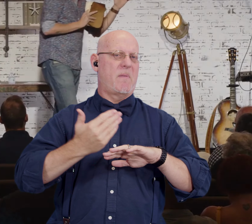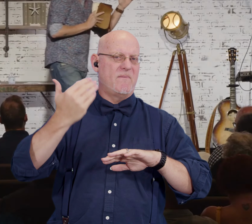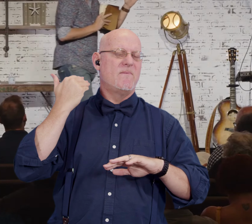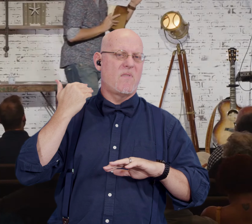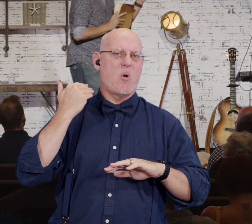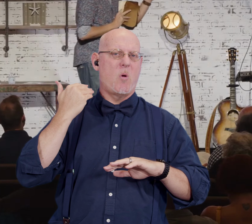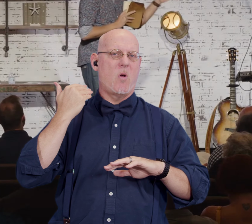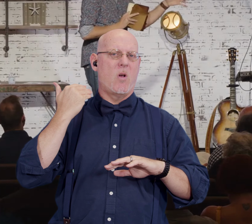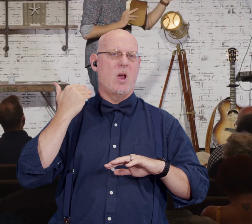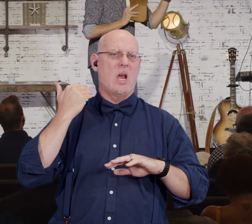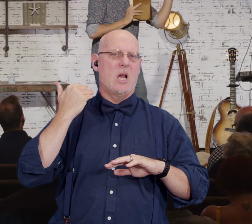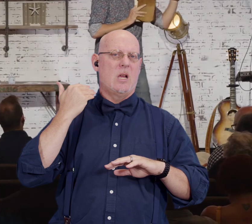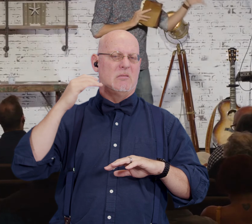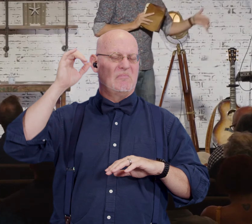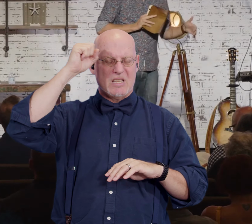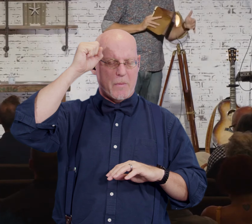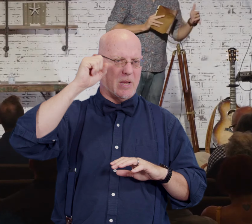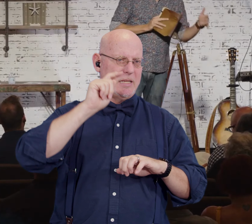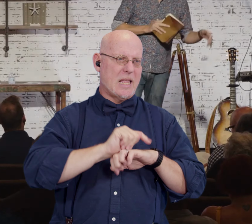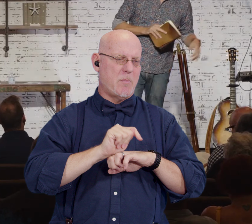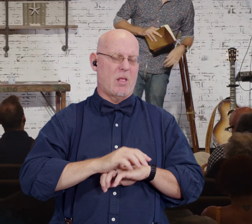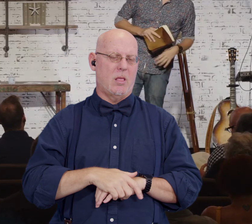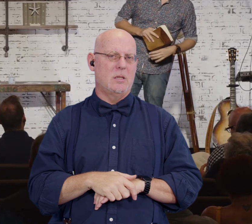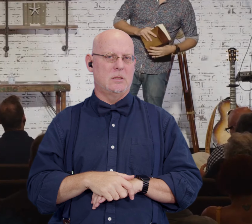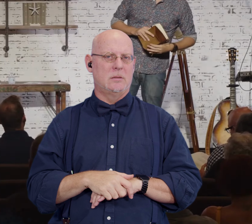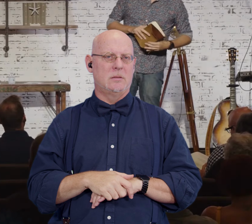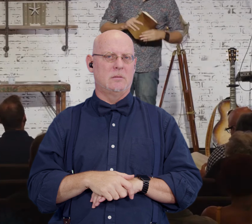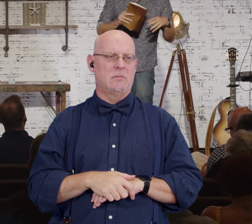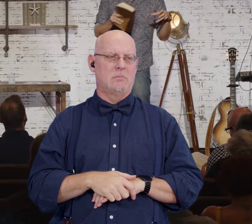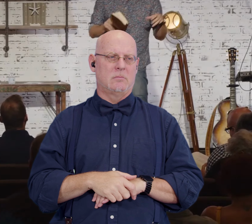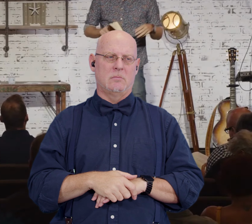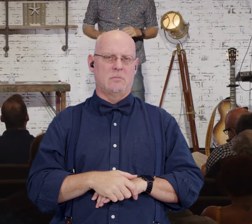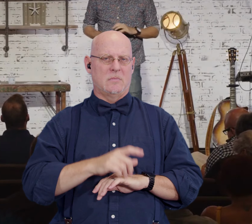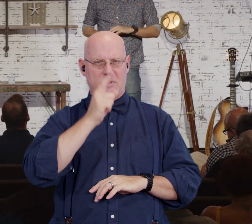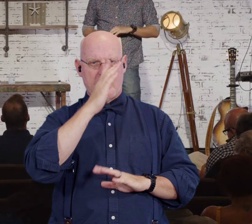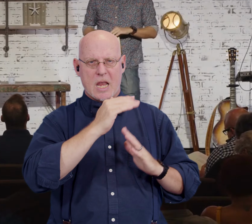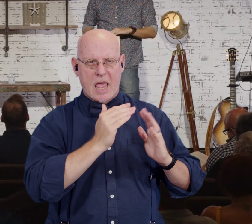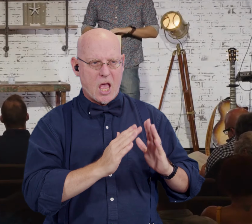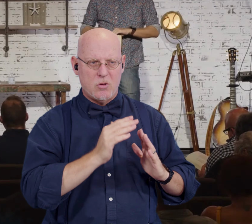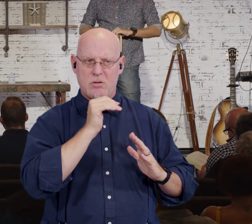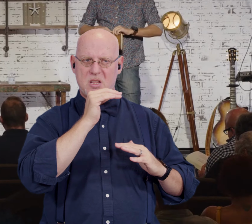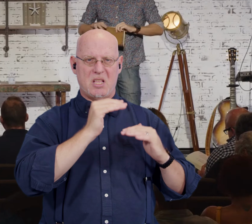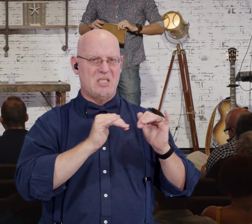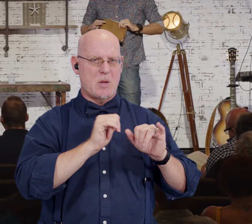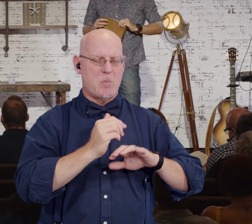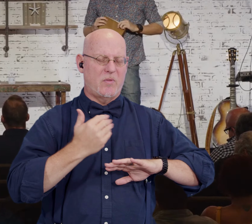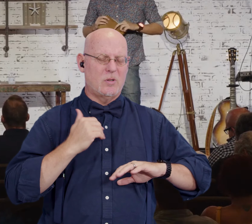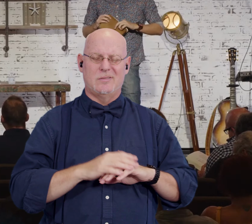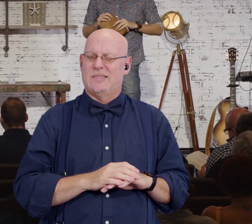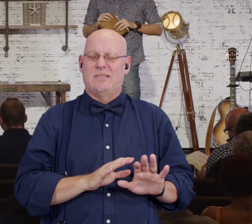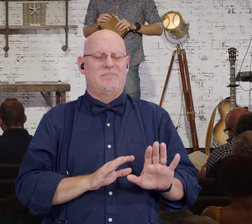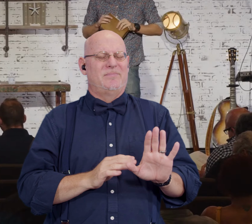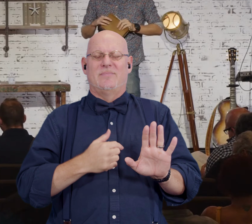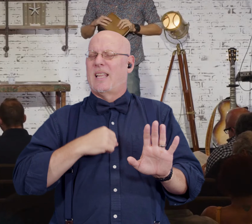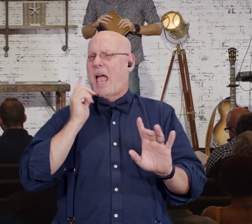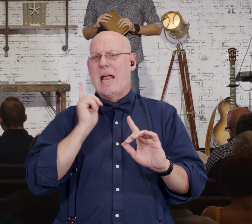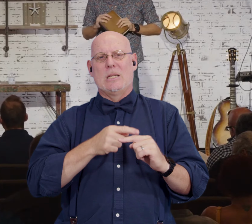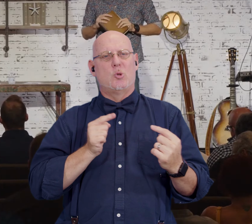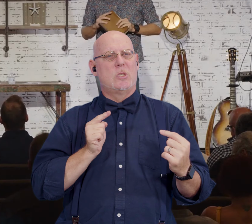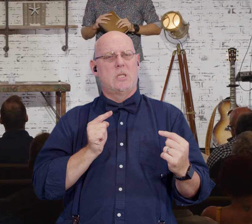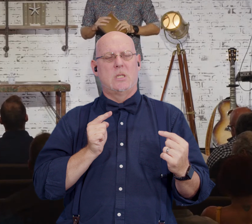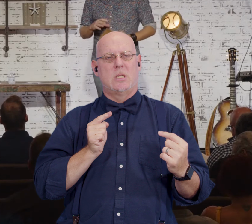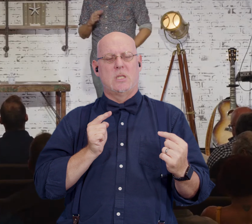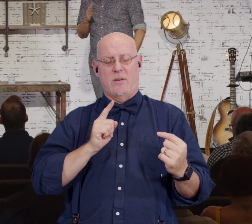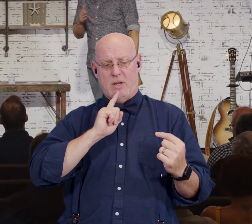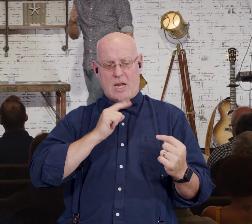former magnificence of Solomon's temple, the house of the Lord. I don't think that's what's happening at all